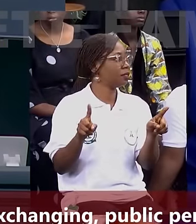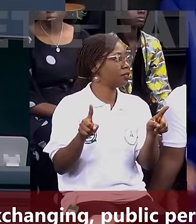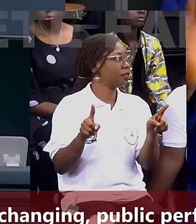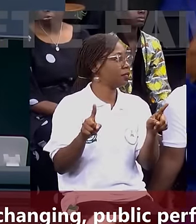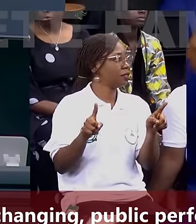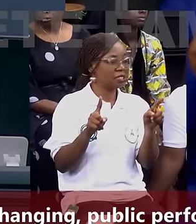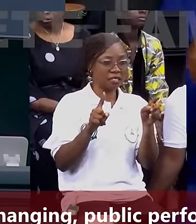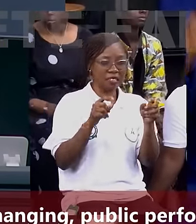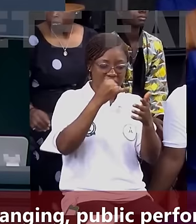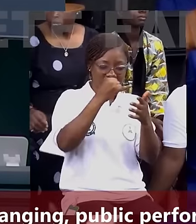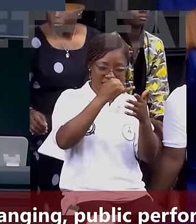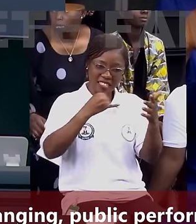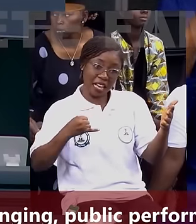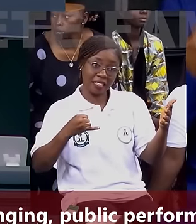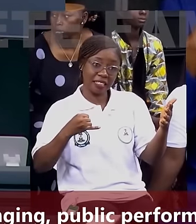design.